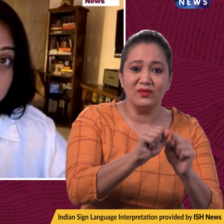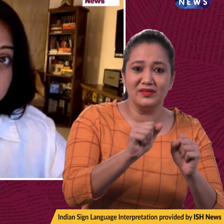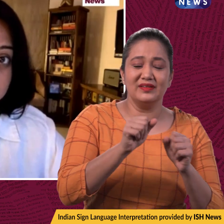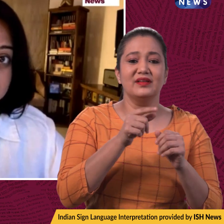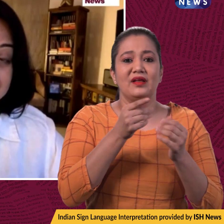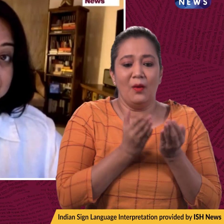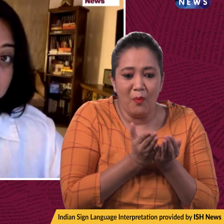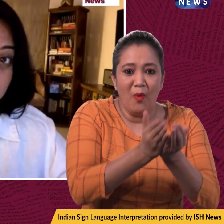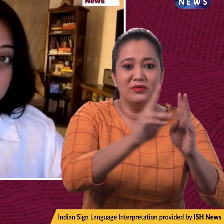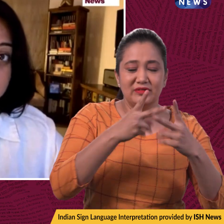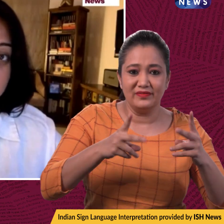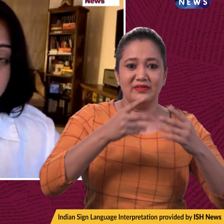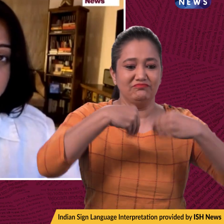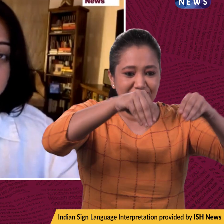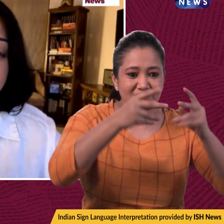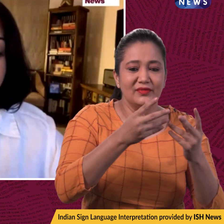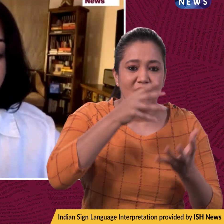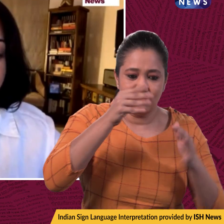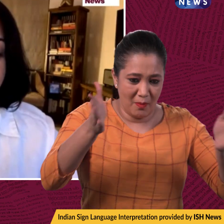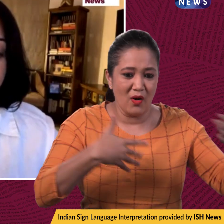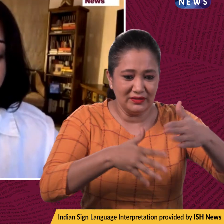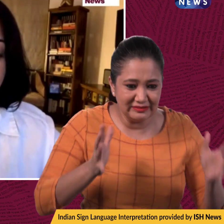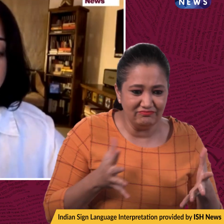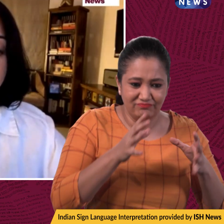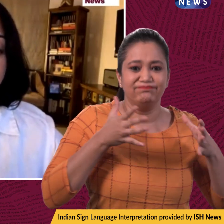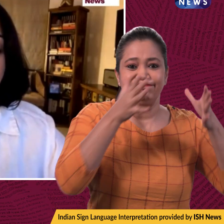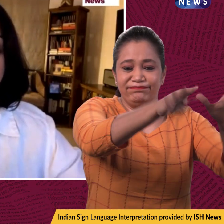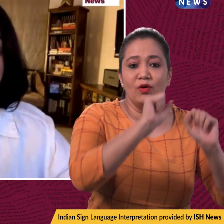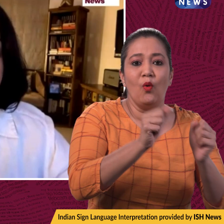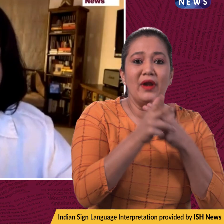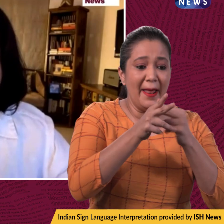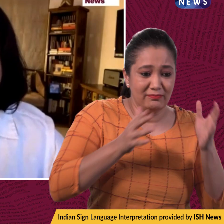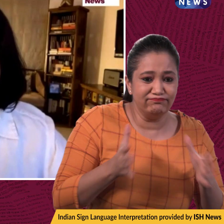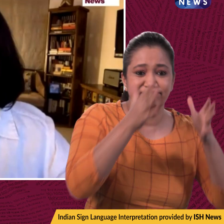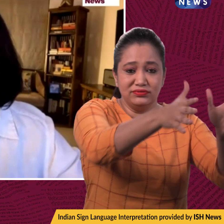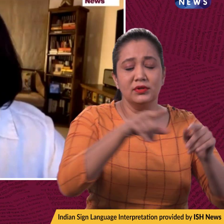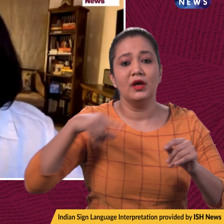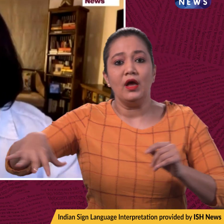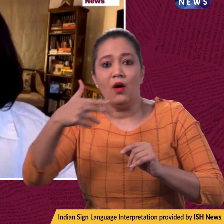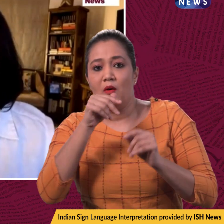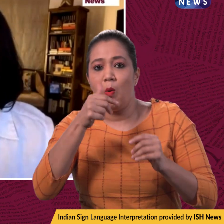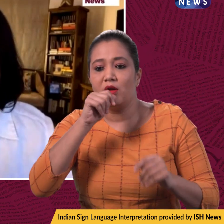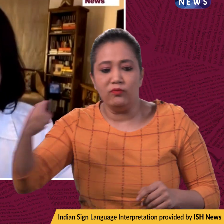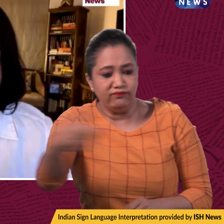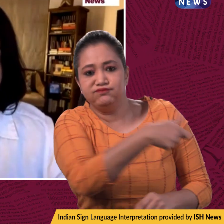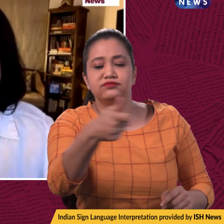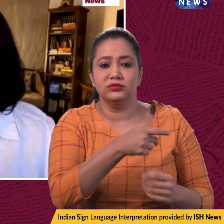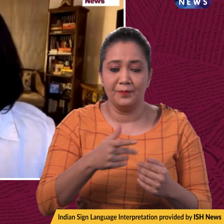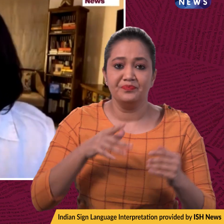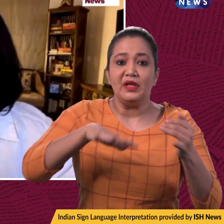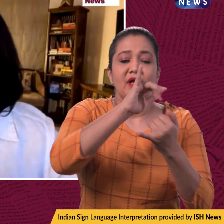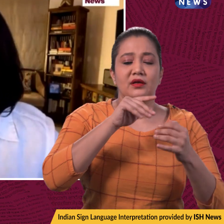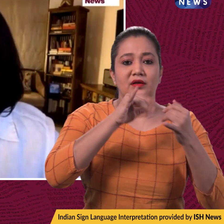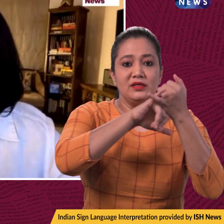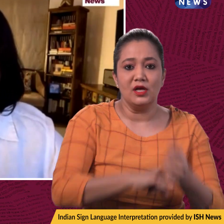firing water cannons at its boats that are supplying right now provisions to their marines in the disputed South China Sea.